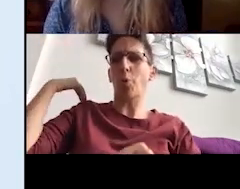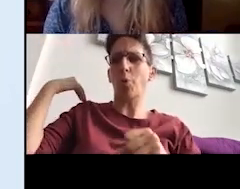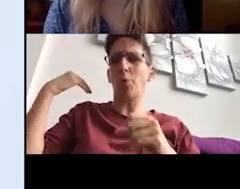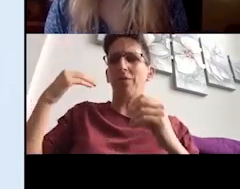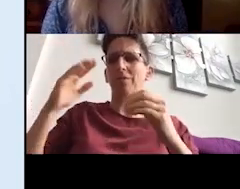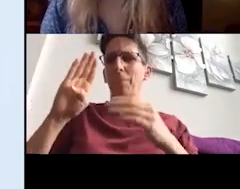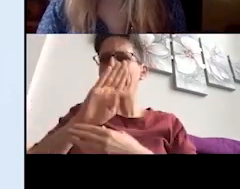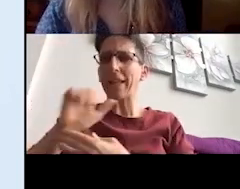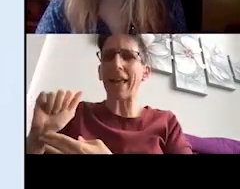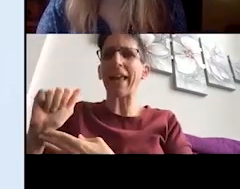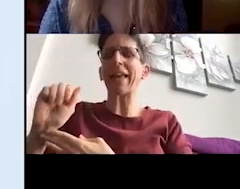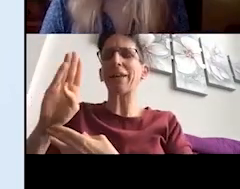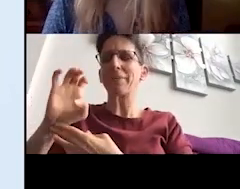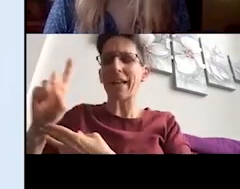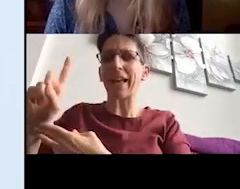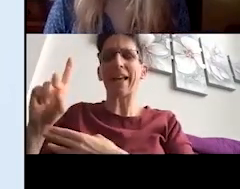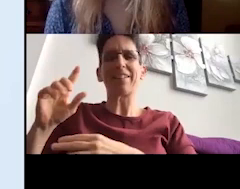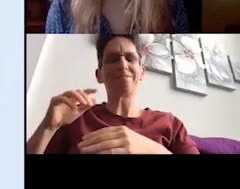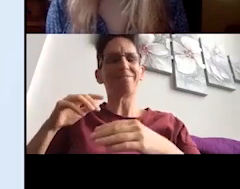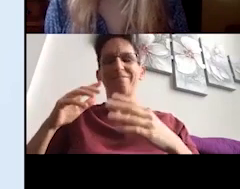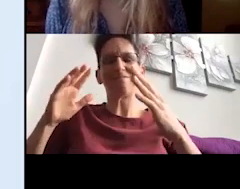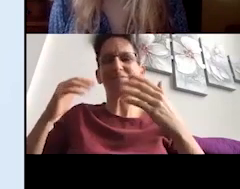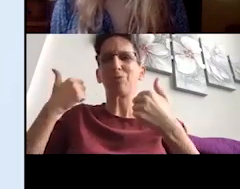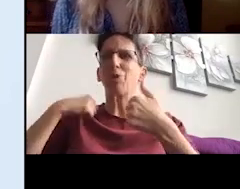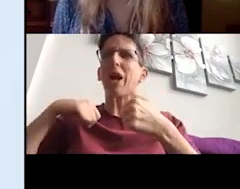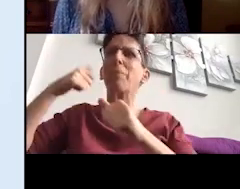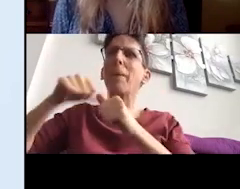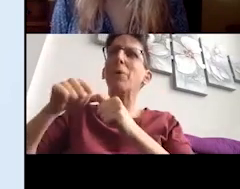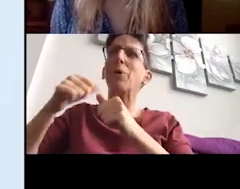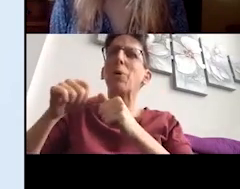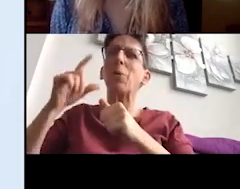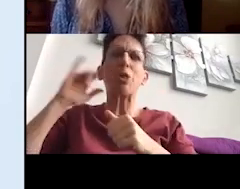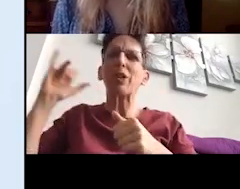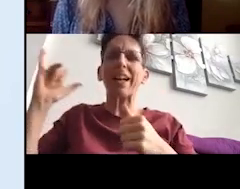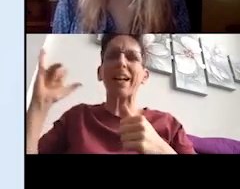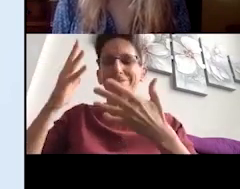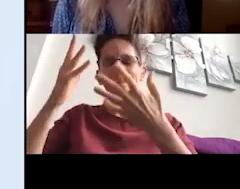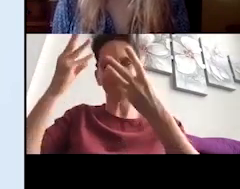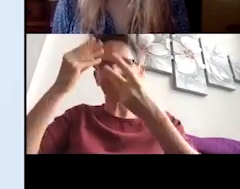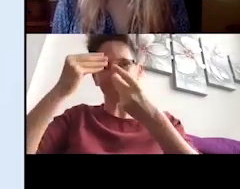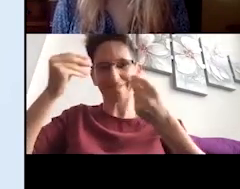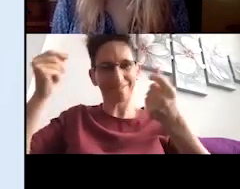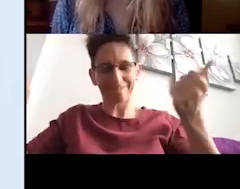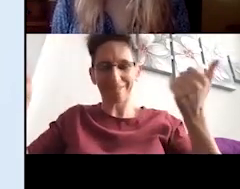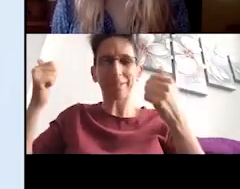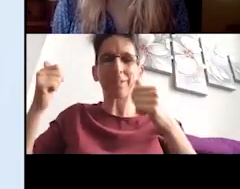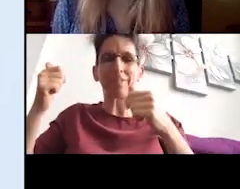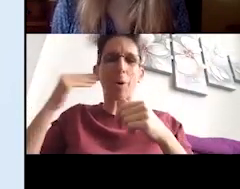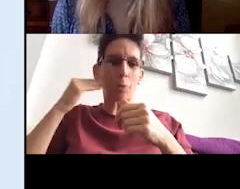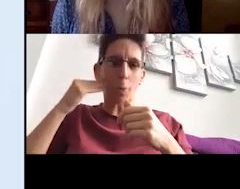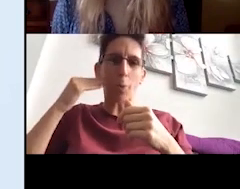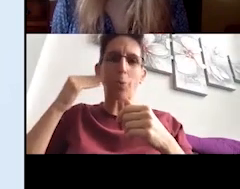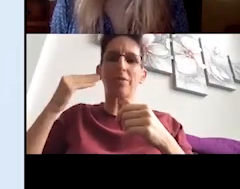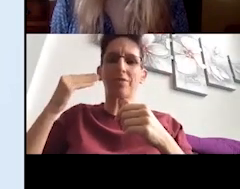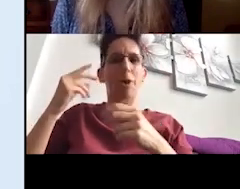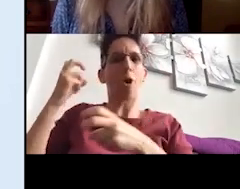20 years ago, to get a BA and everything, I'm trying to remember what that all looks like. Obviously, that was 20